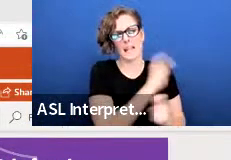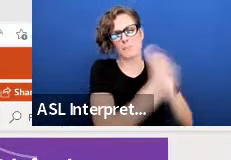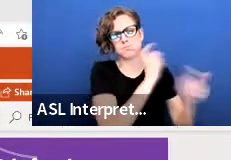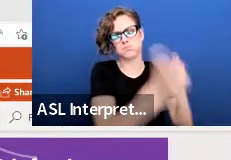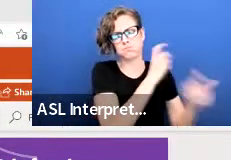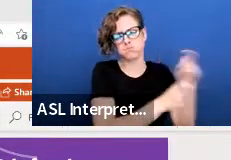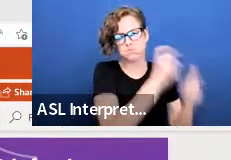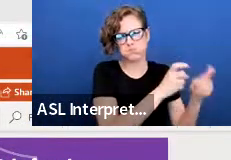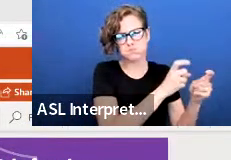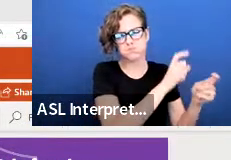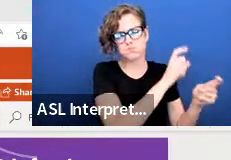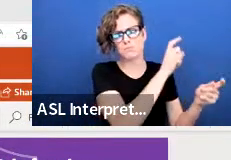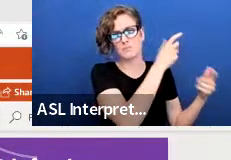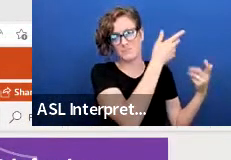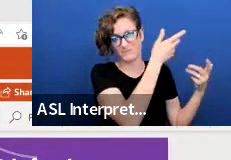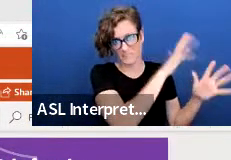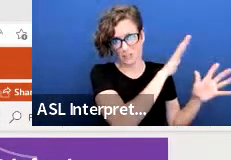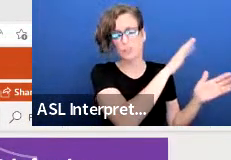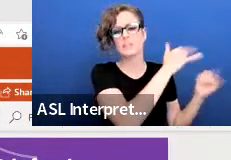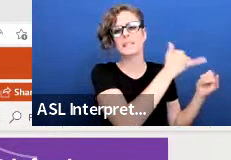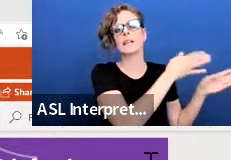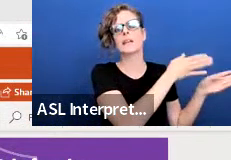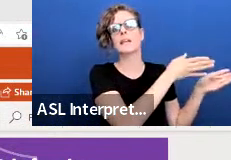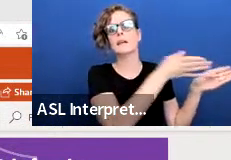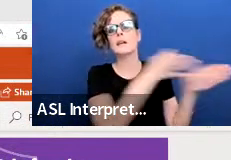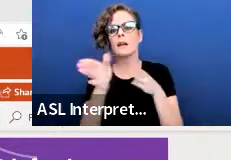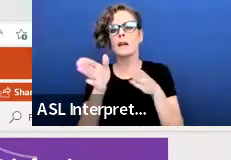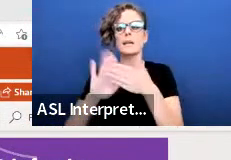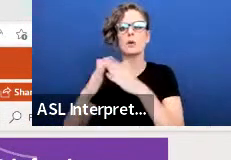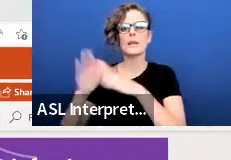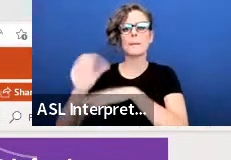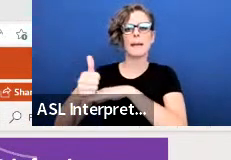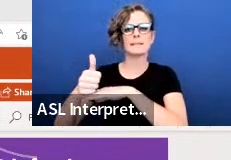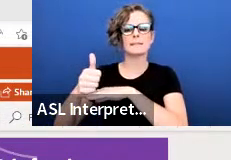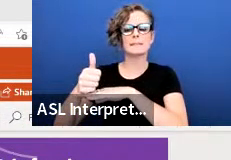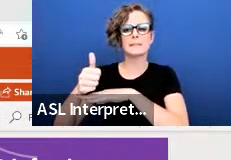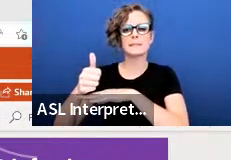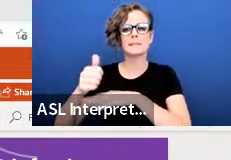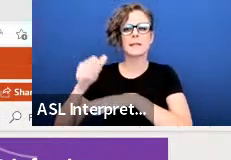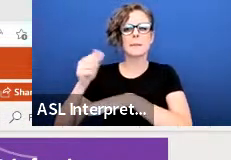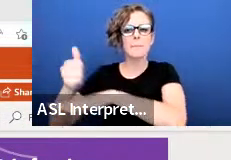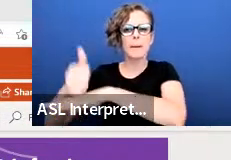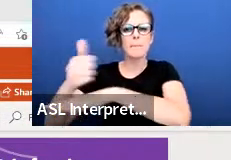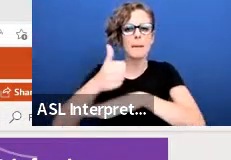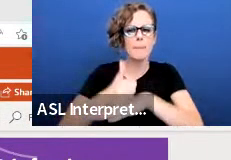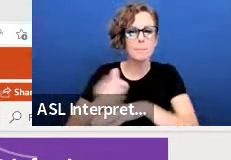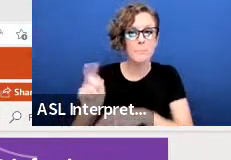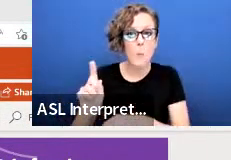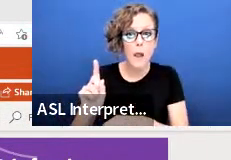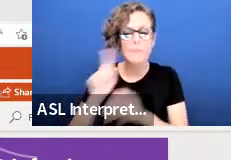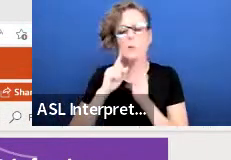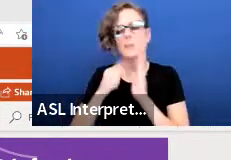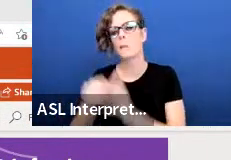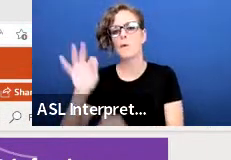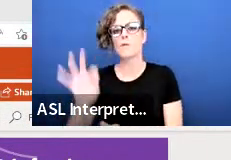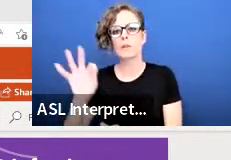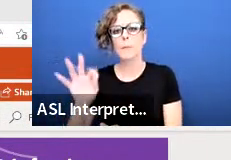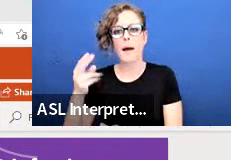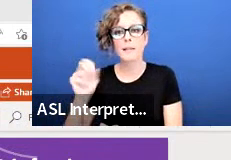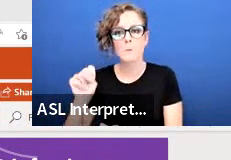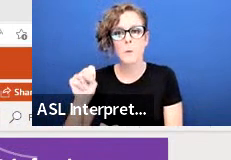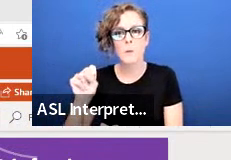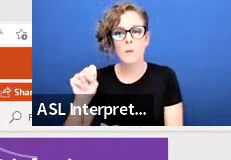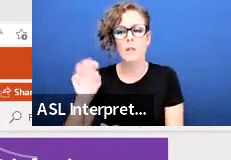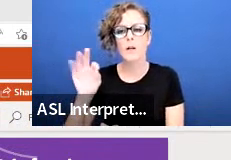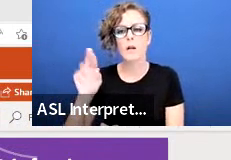transitioned into a larger community-based model. Fremont High School would be a good example of a clinic that we